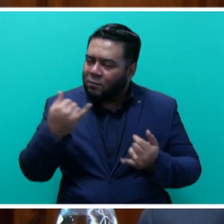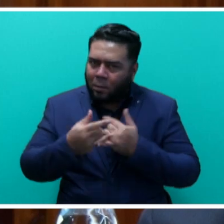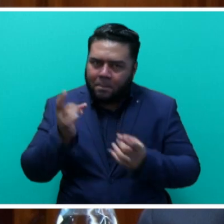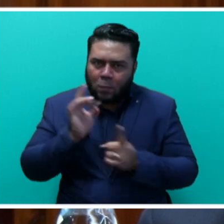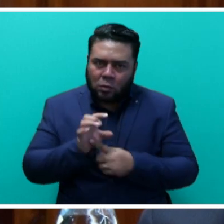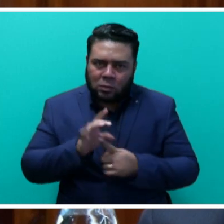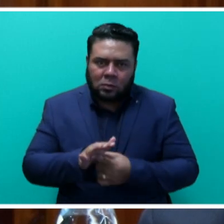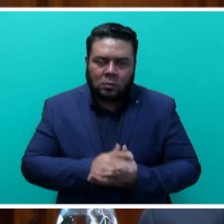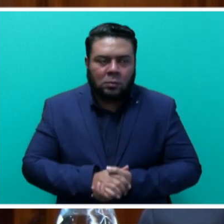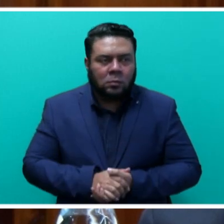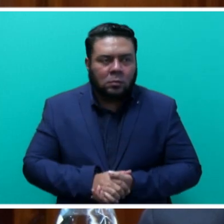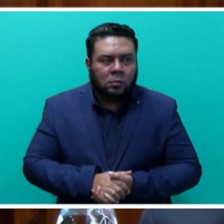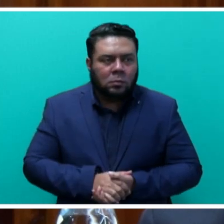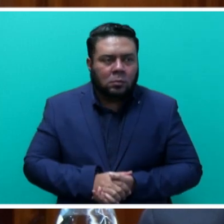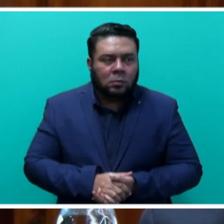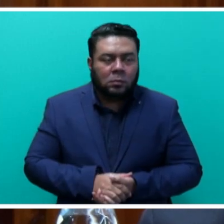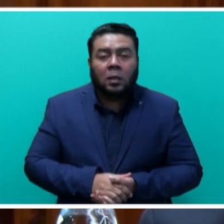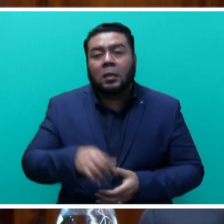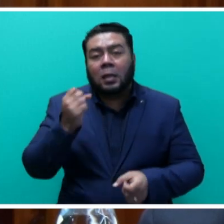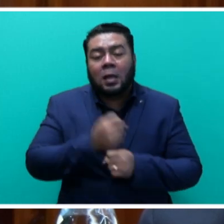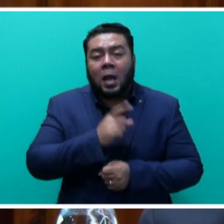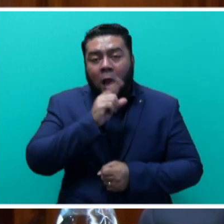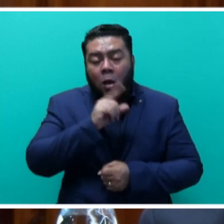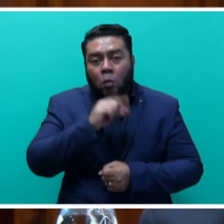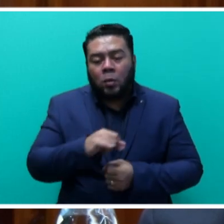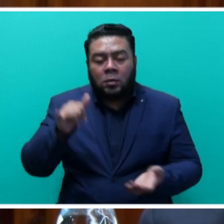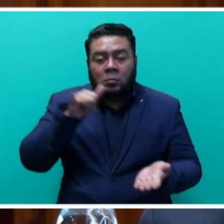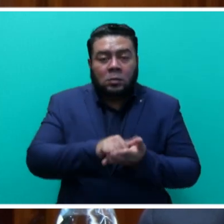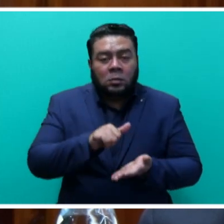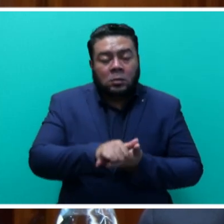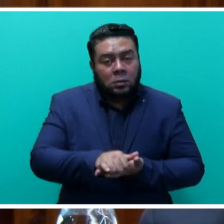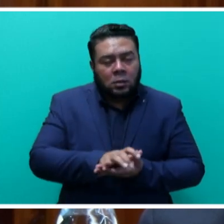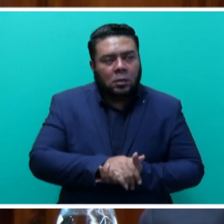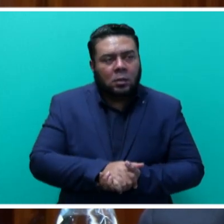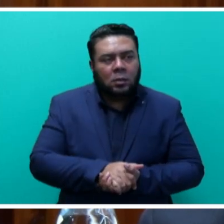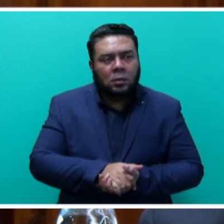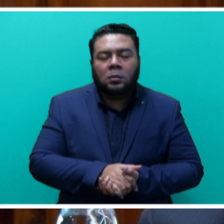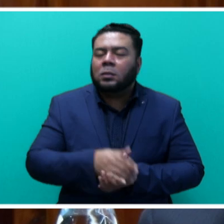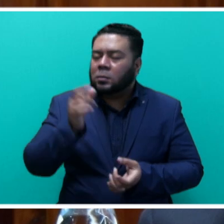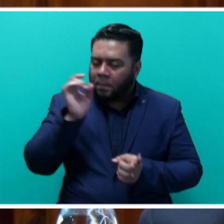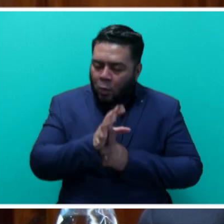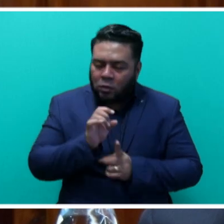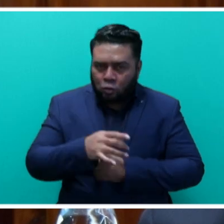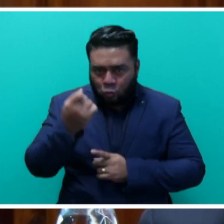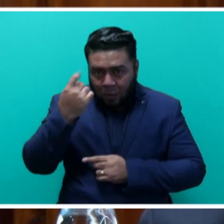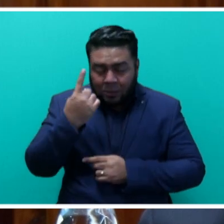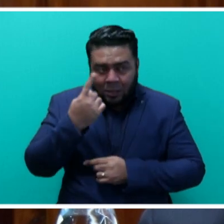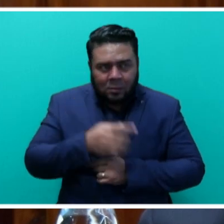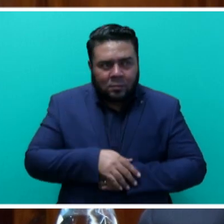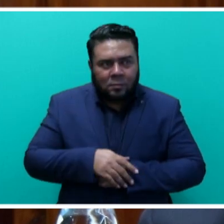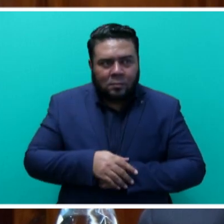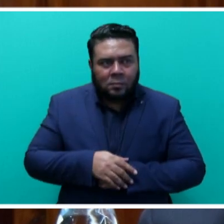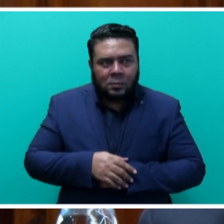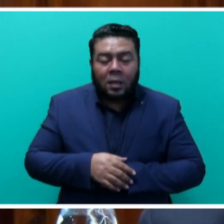While the recent incident at Gvaoka Aerodrome is deeply regrettable, It is crucial to understand that